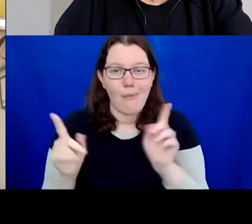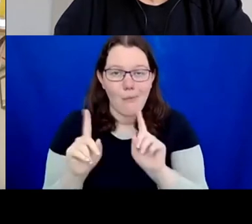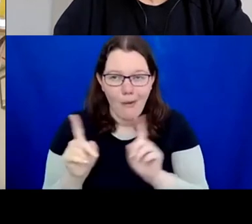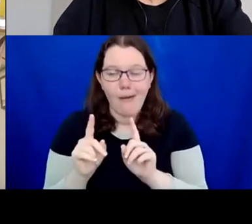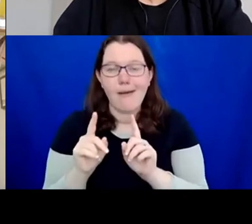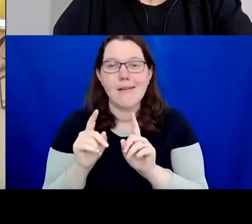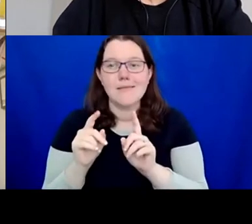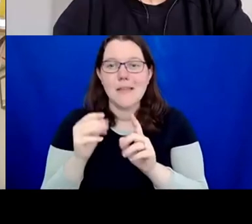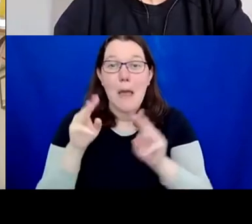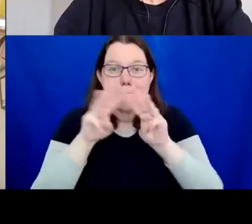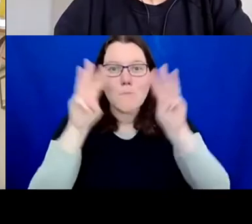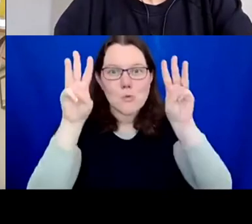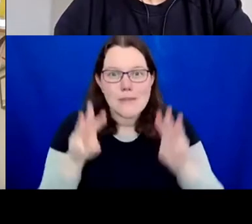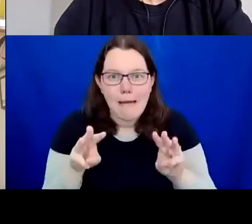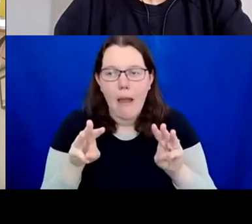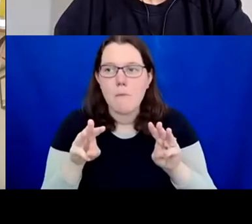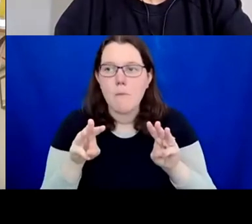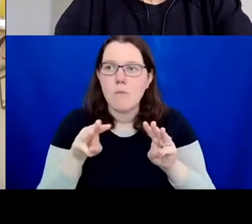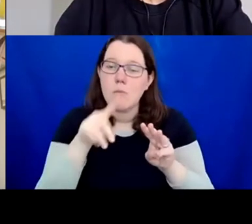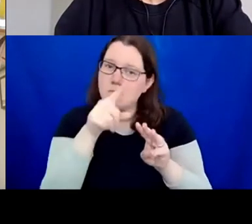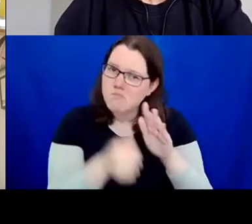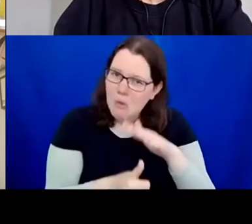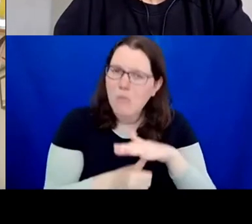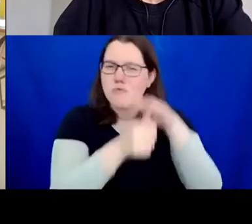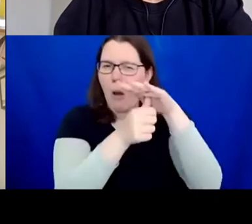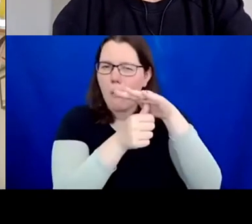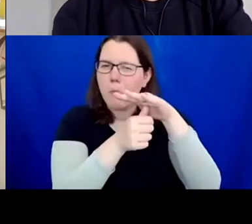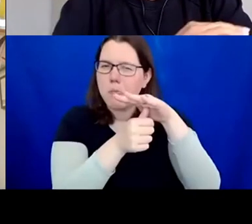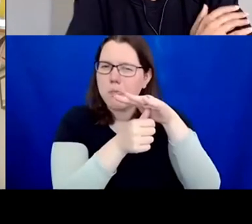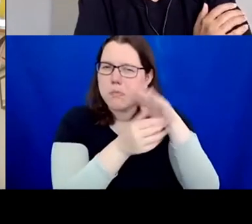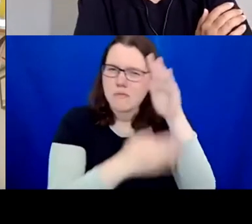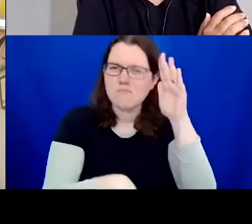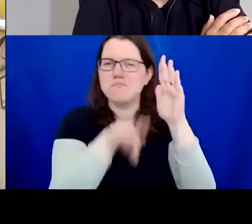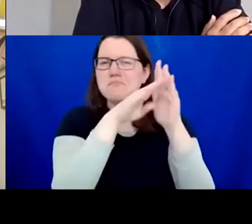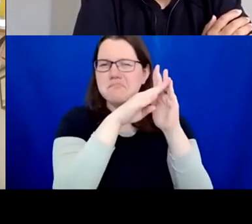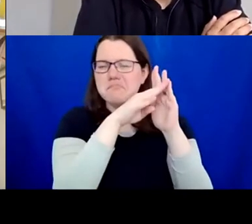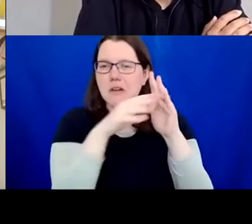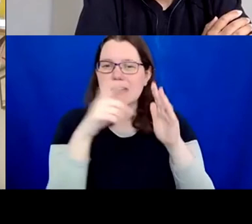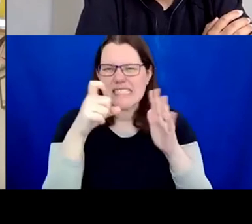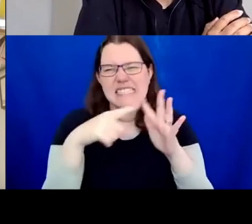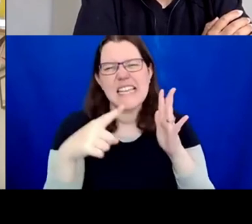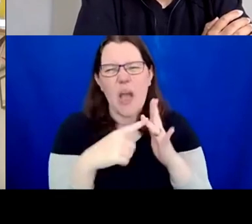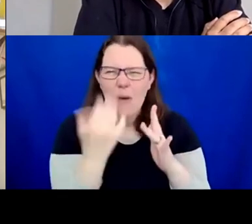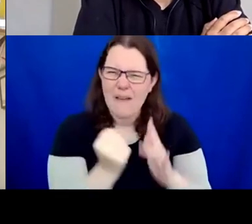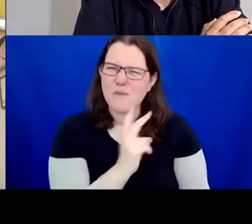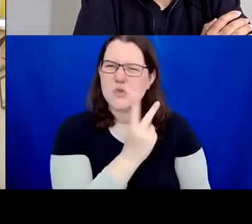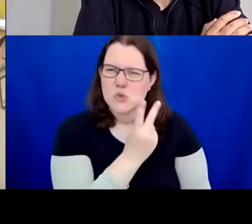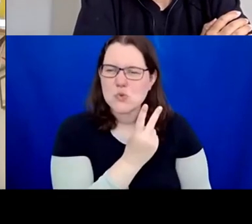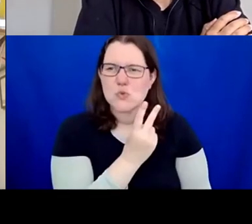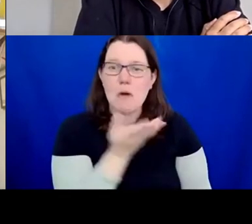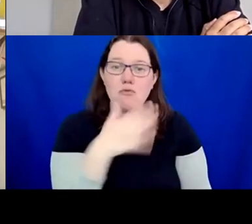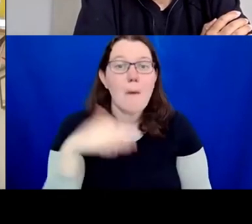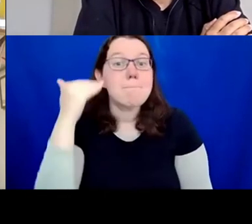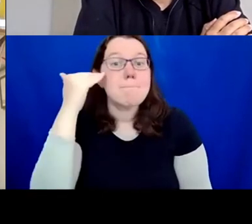openness to making the change at the top, for having us, in fact, there's two CEOs, are both from black backgrounds.